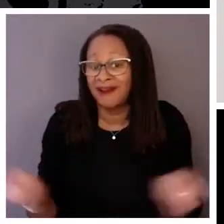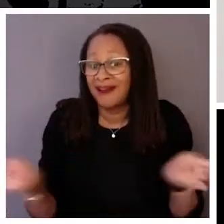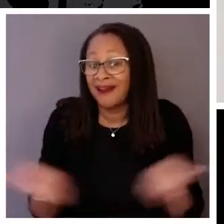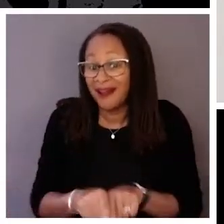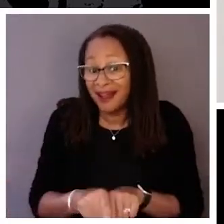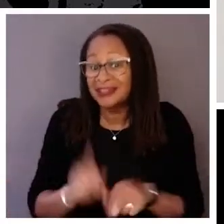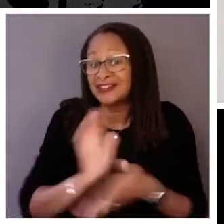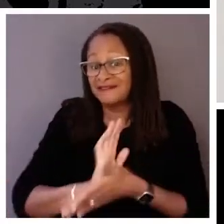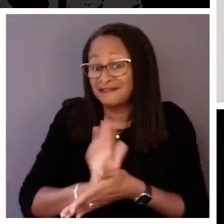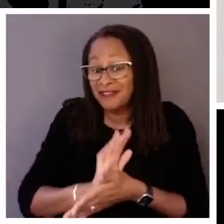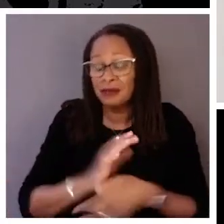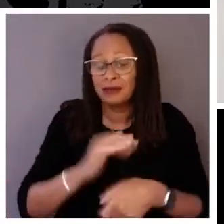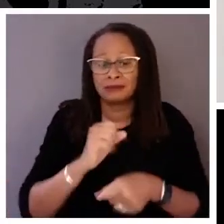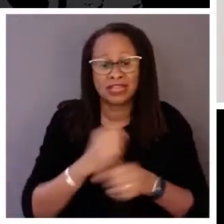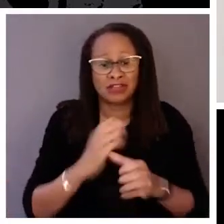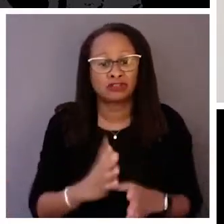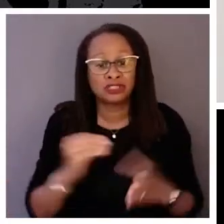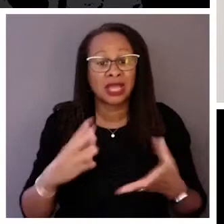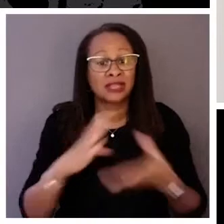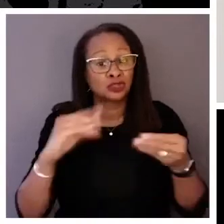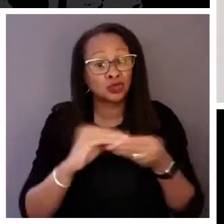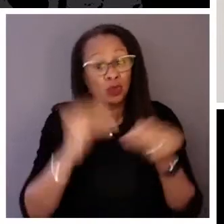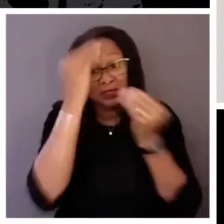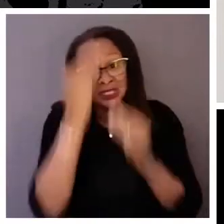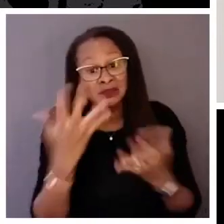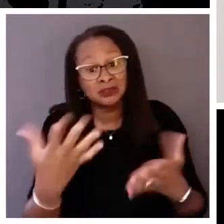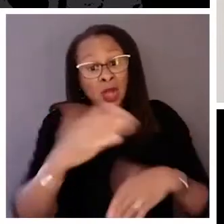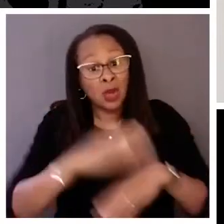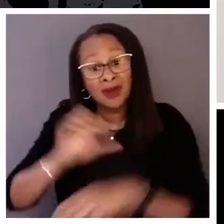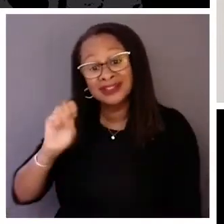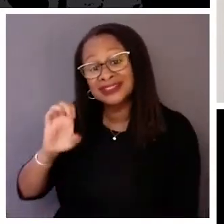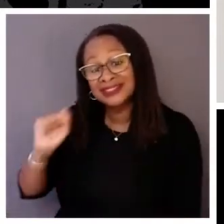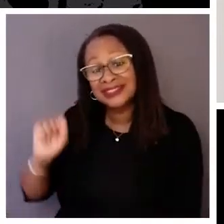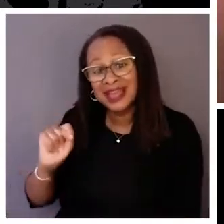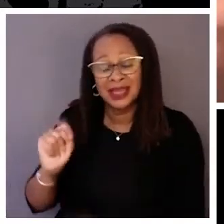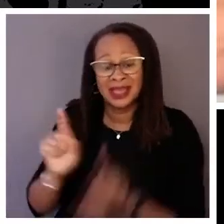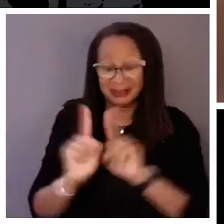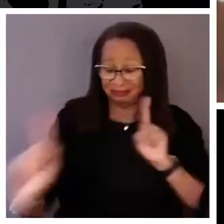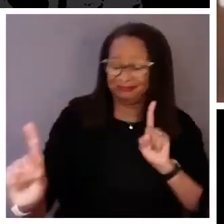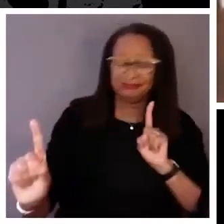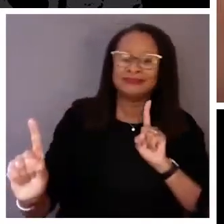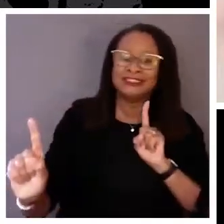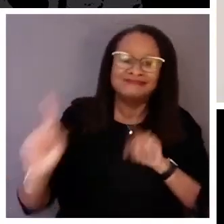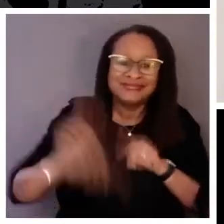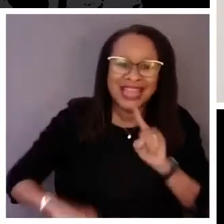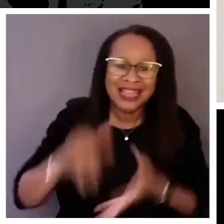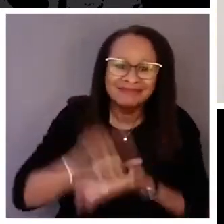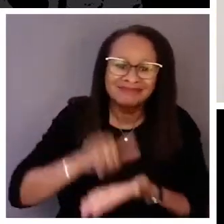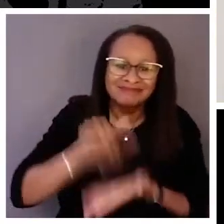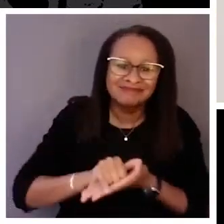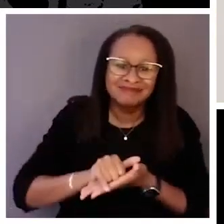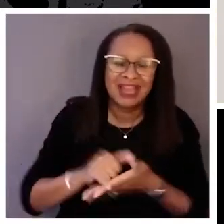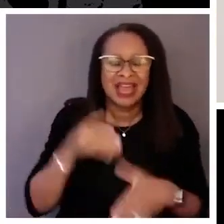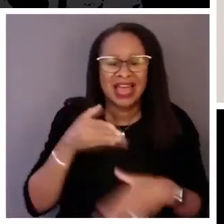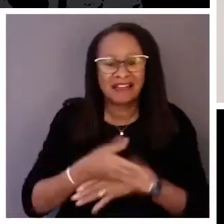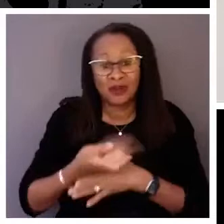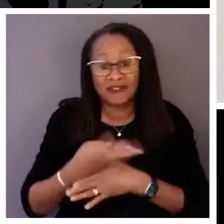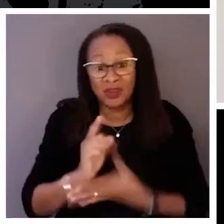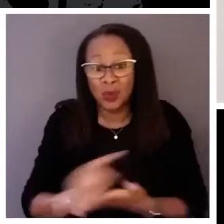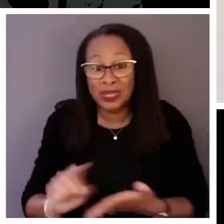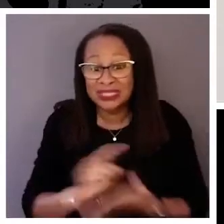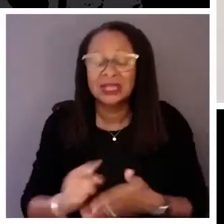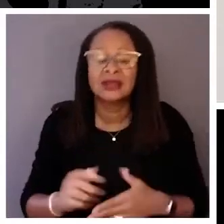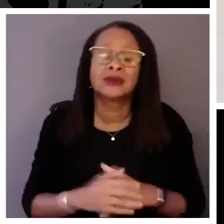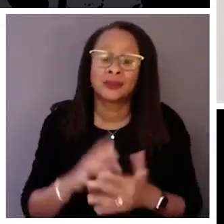But as filmmakers and as storytellers on a set, you don't keep your distance. So after a couple